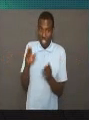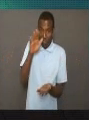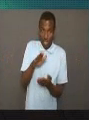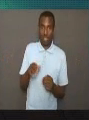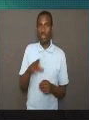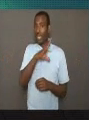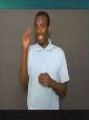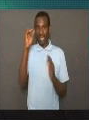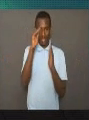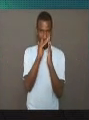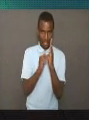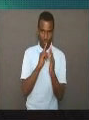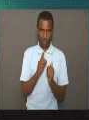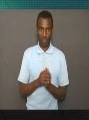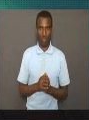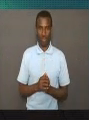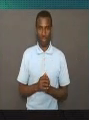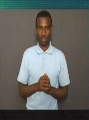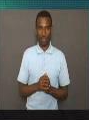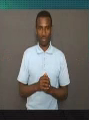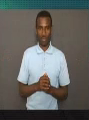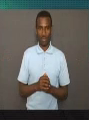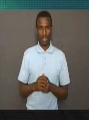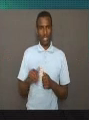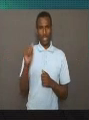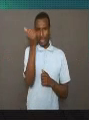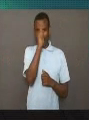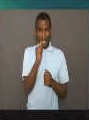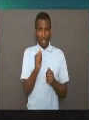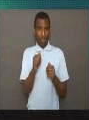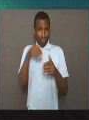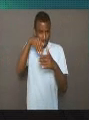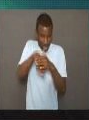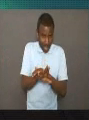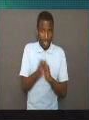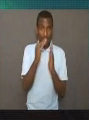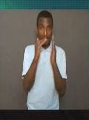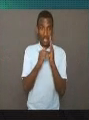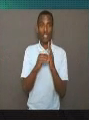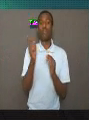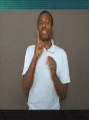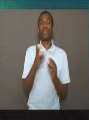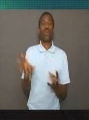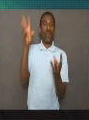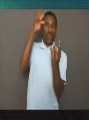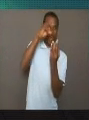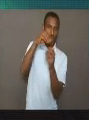and the system. The arrow entering the system is the input work.